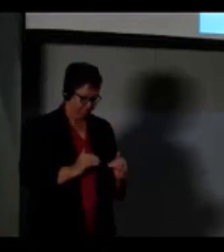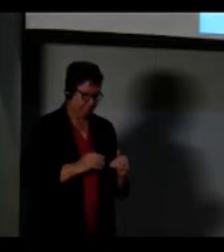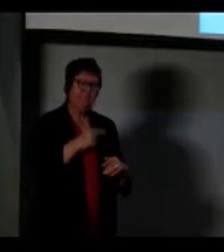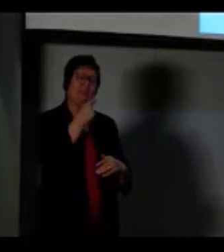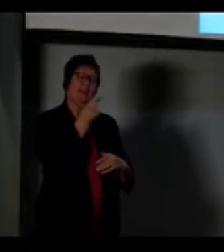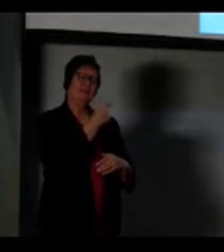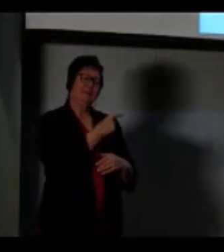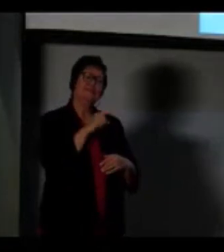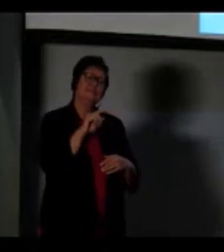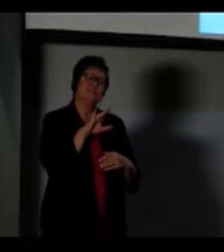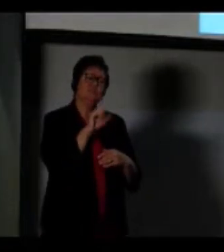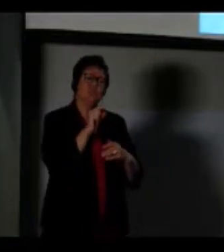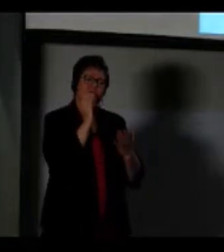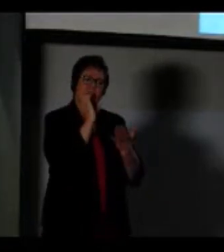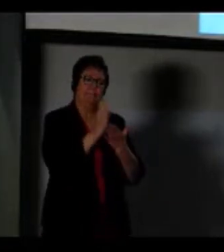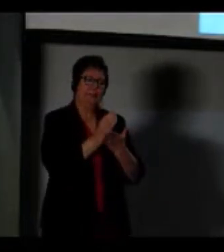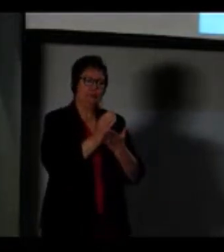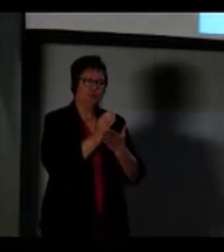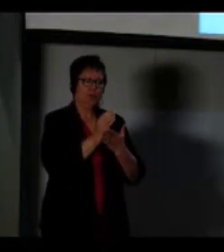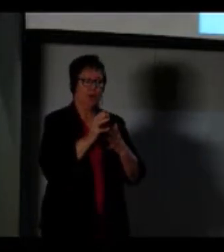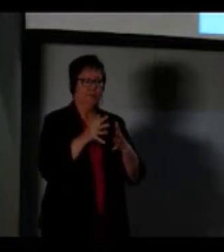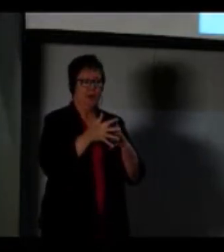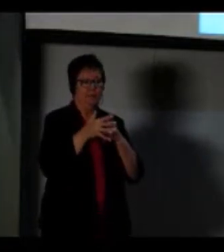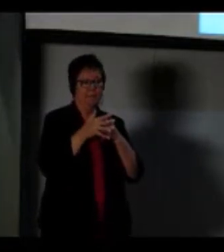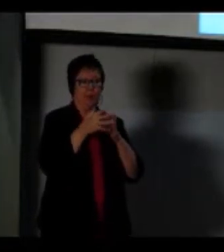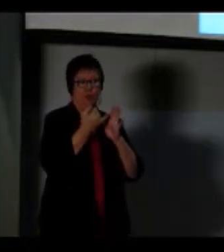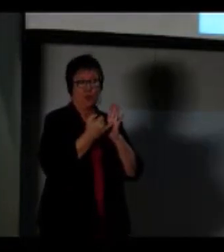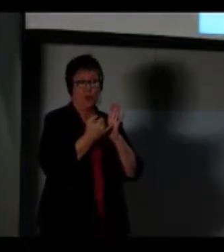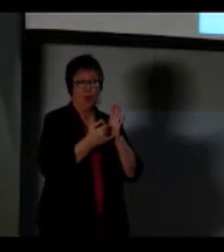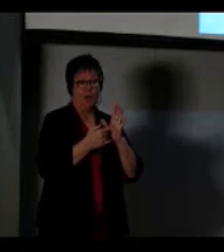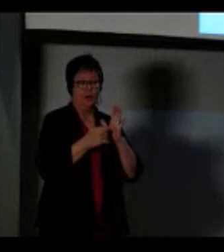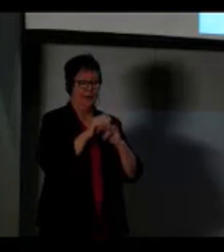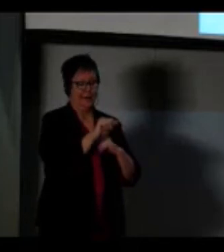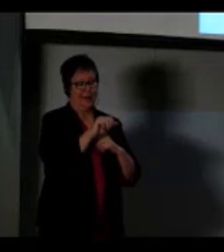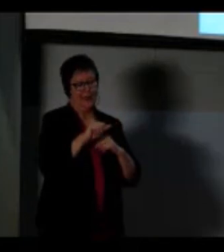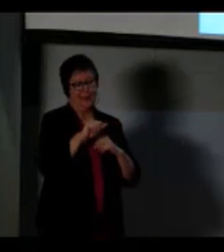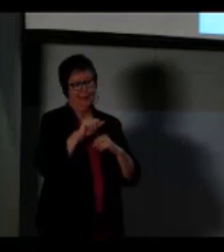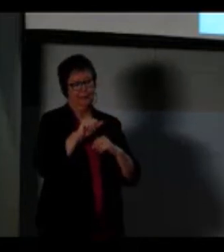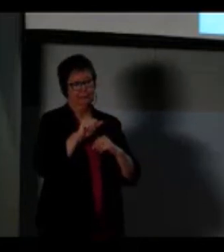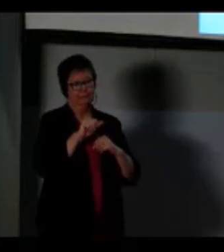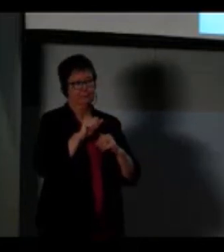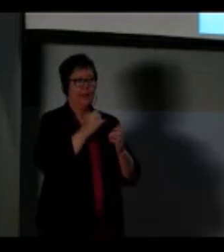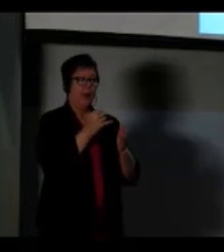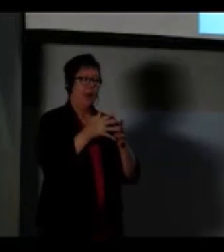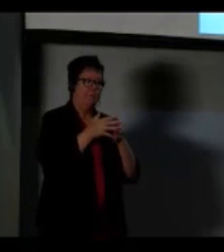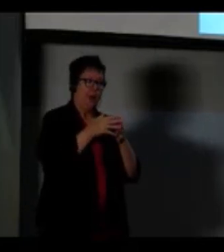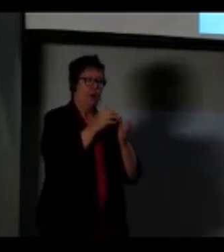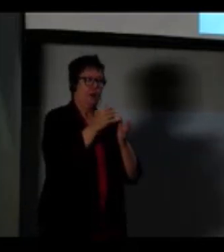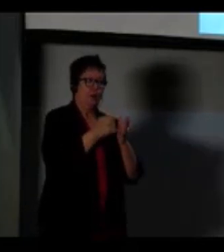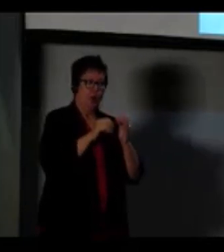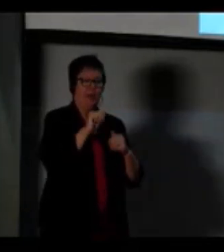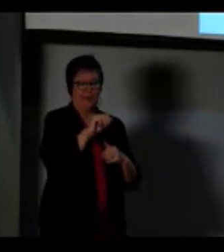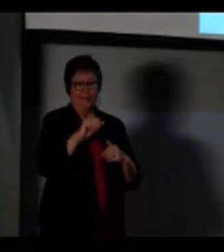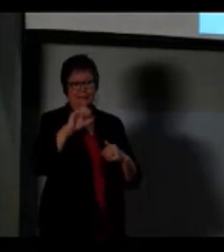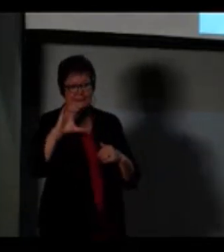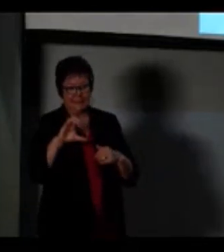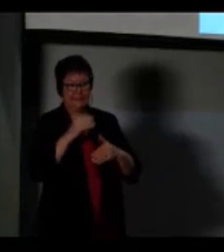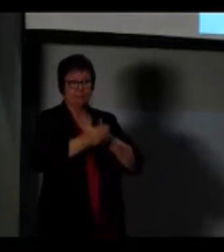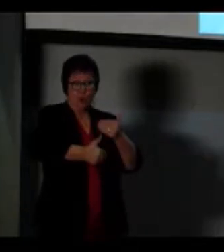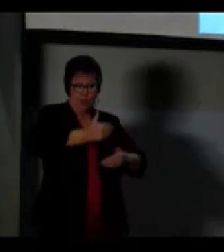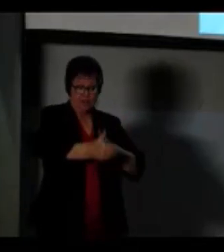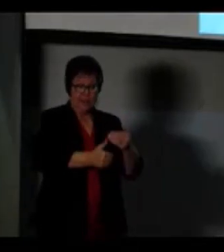So this is just a picture of the American Art Collaborative's process in converting our information to linked open